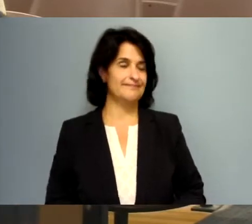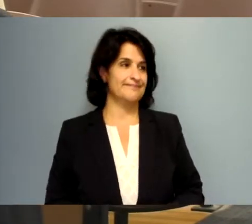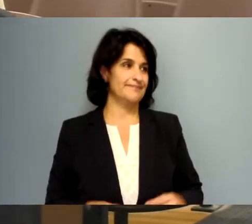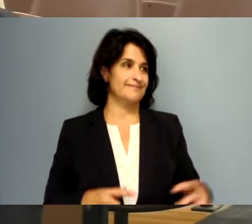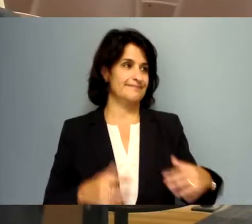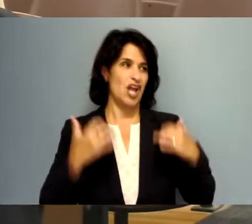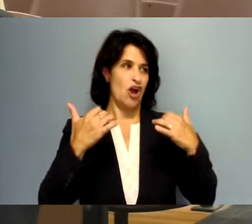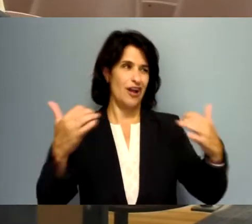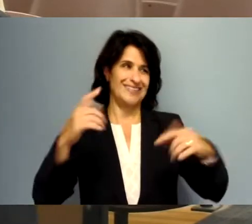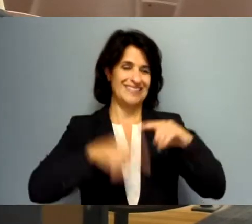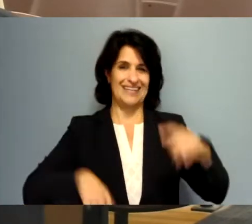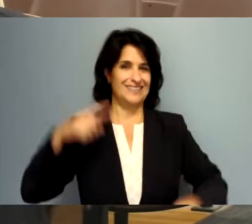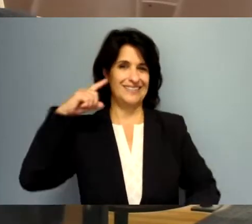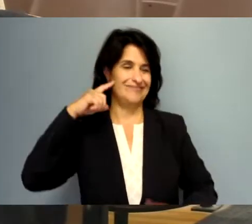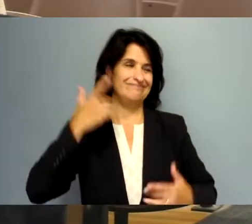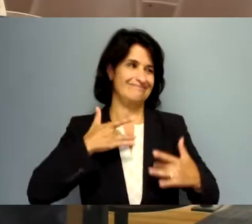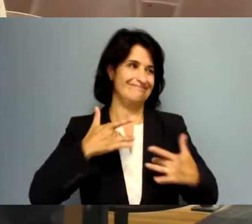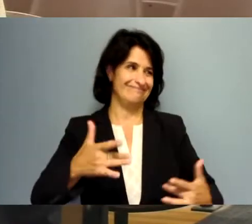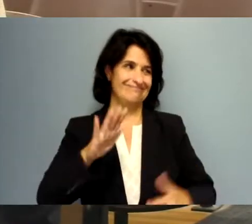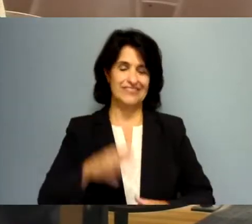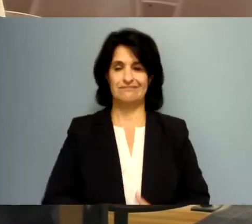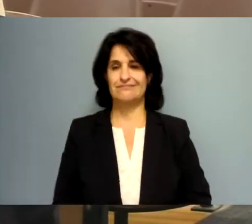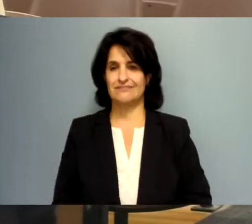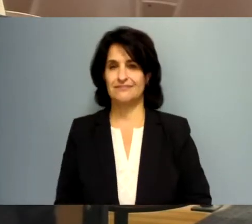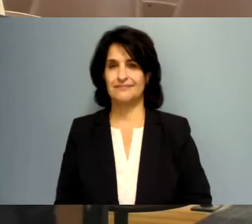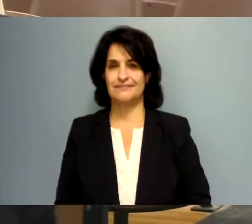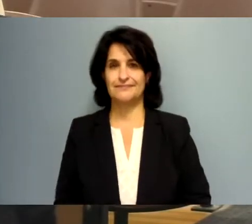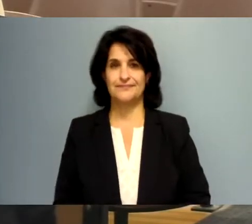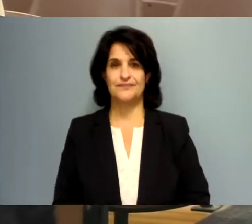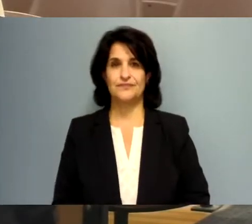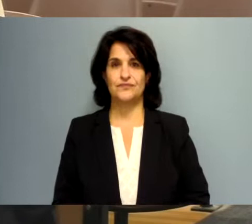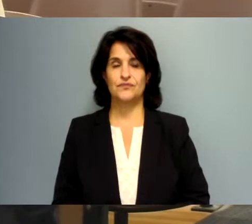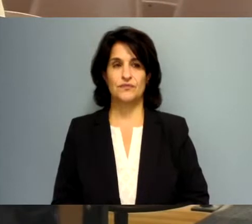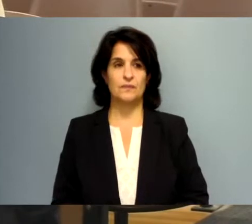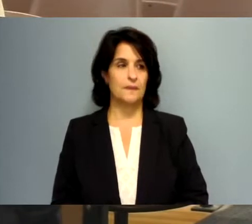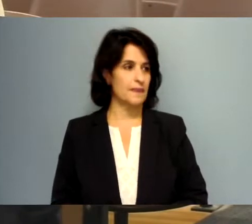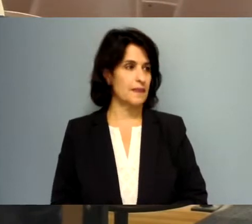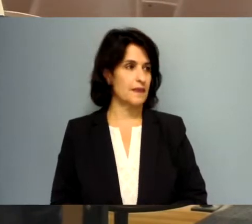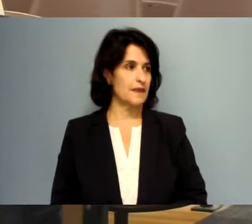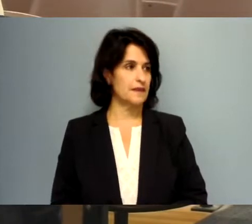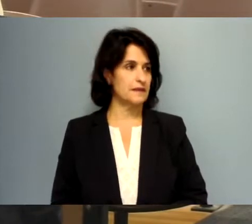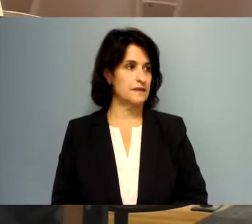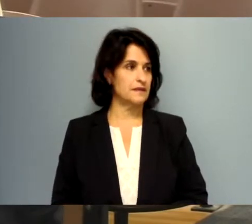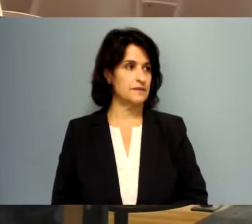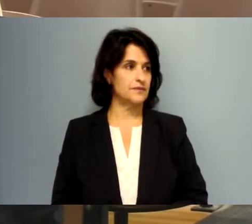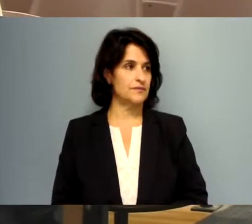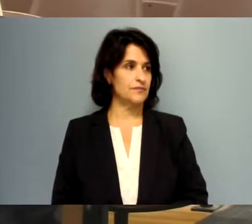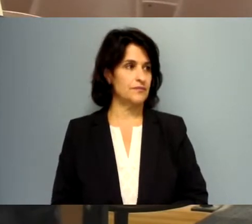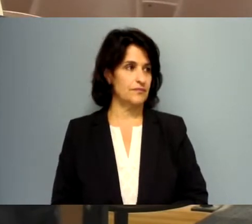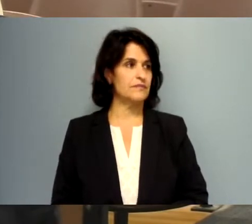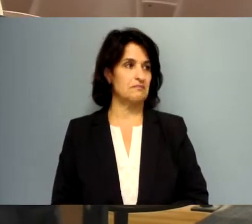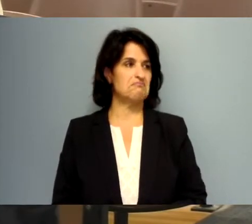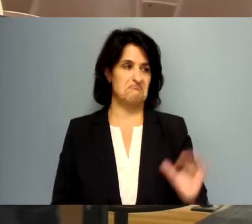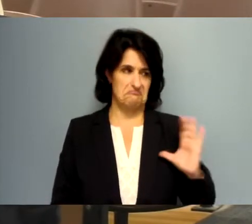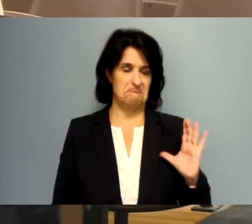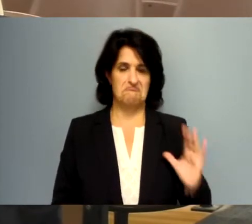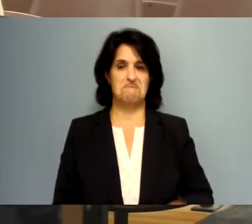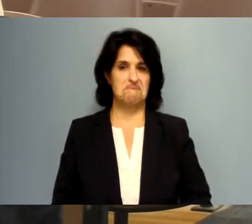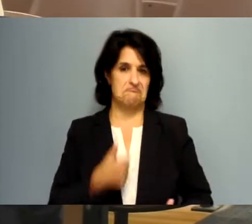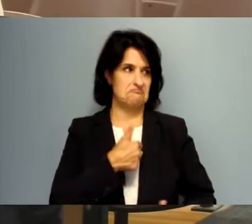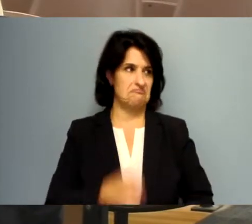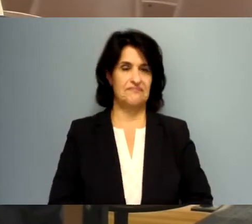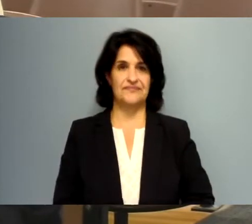next to the titles? I think that the union column should just, for tip staff, Oh, I see. just read 05 like it does for court